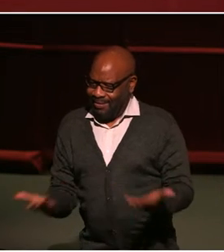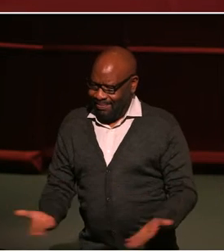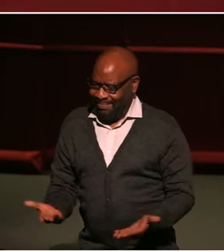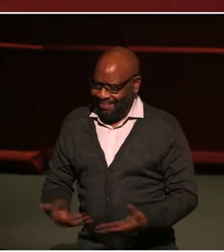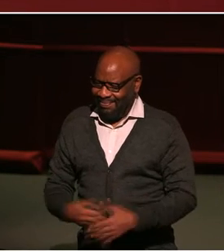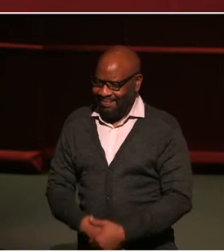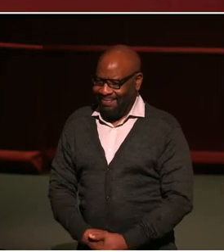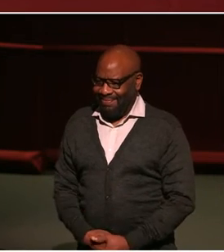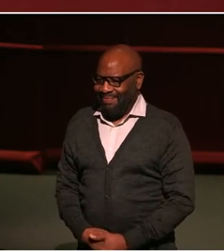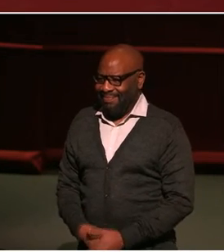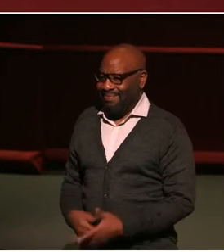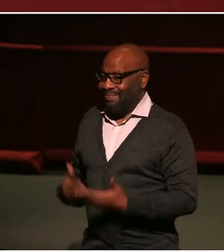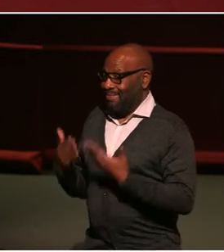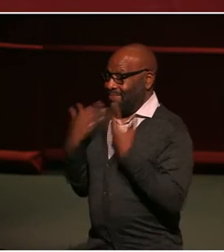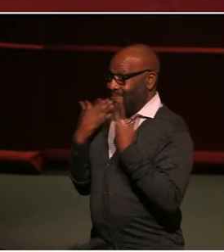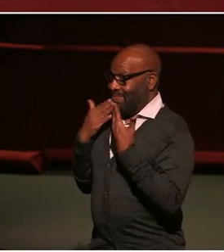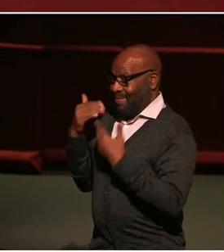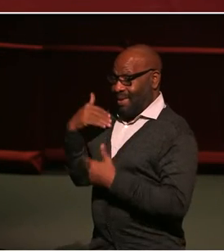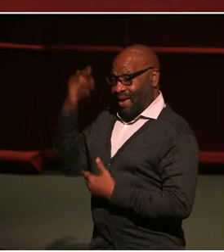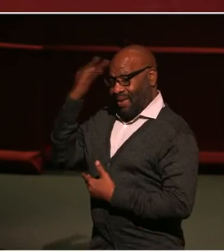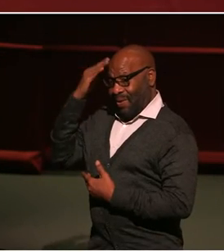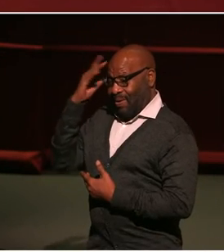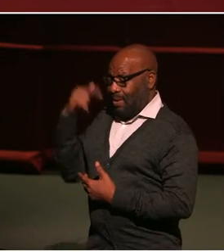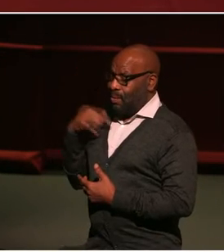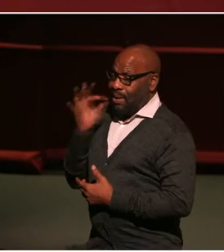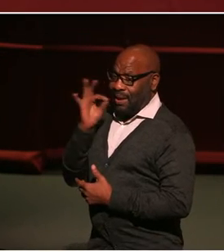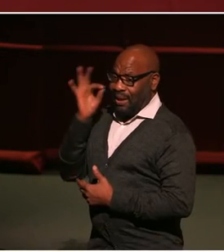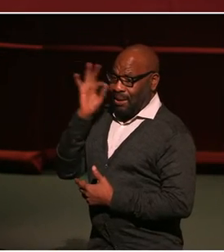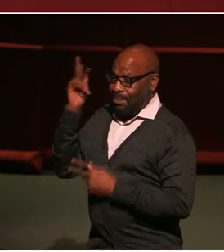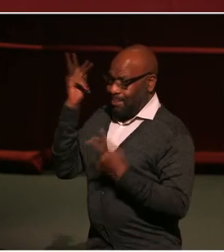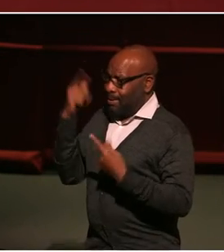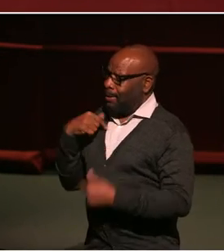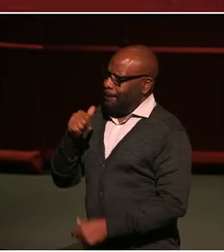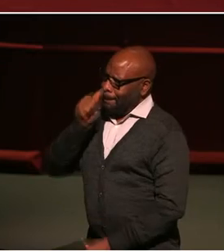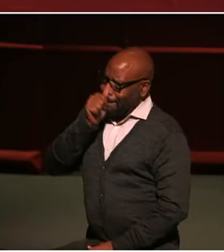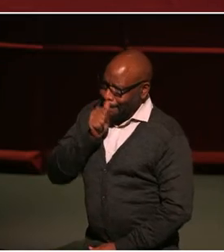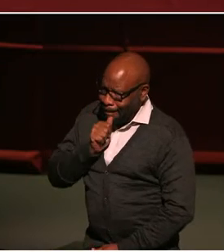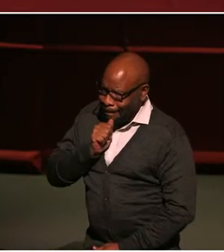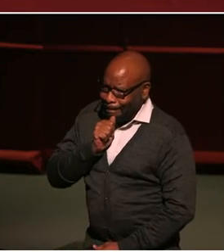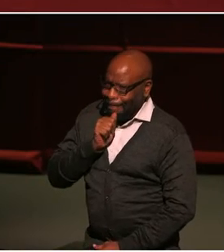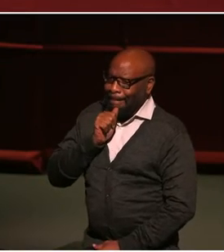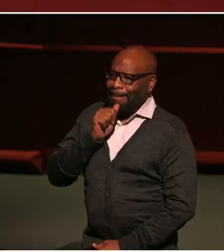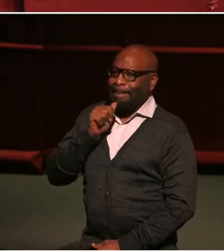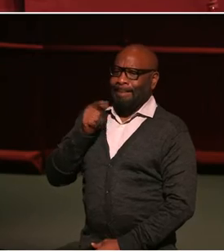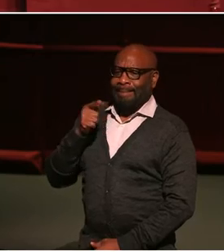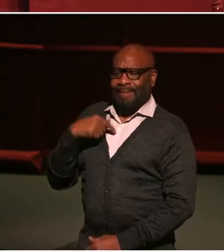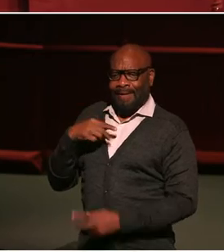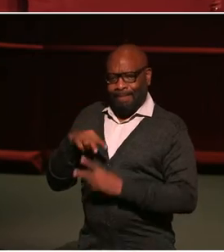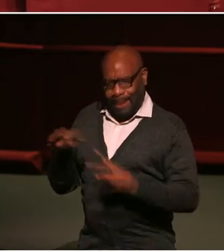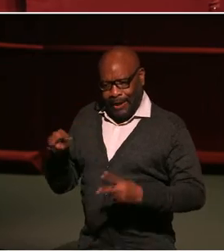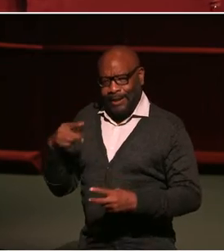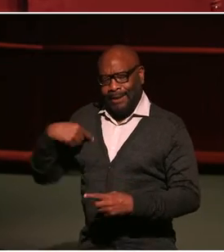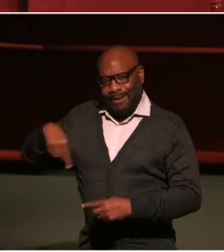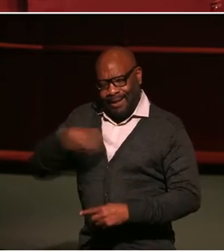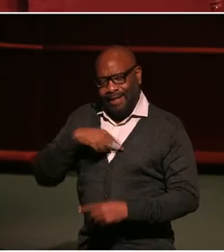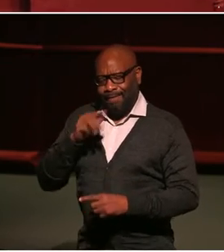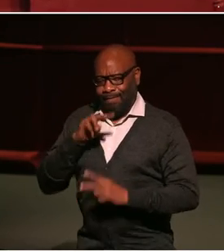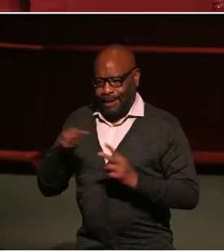are. Yeah. We are very patient people. Yes. Yes.